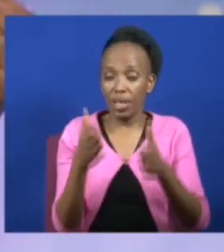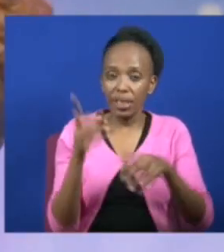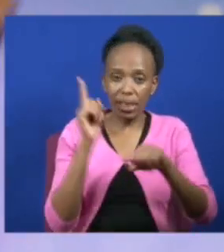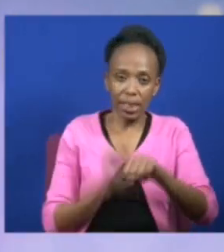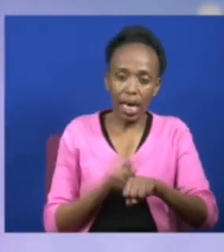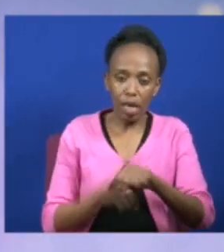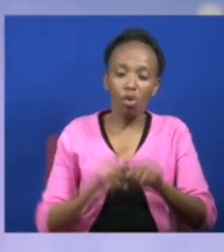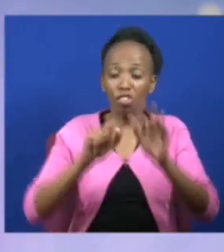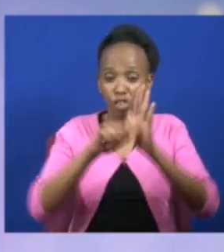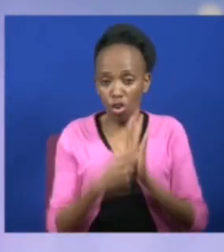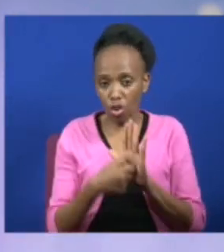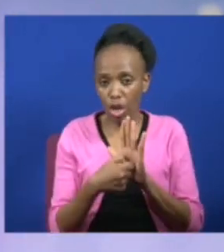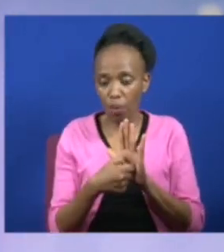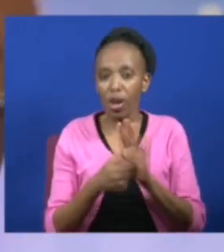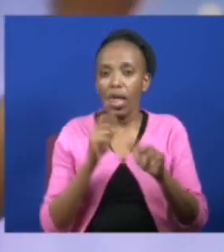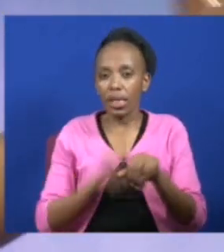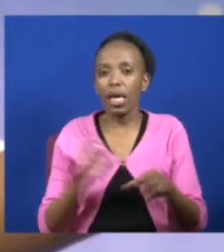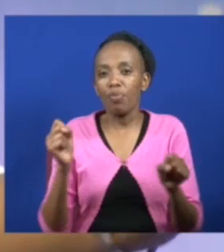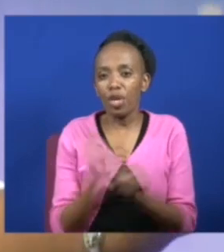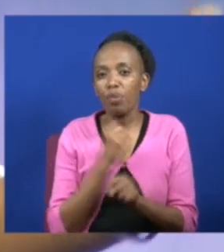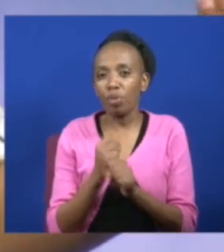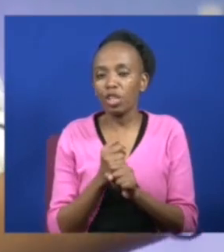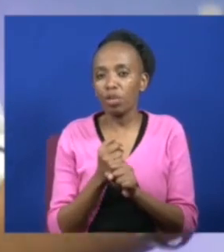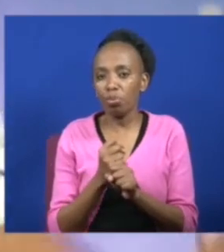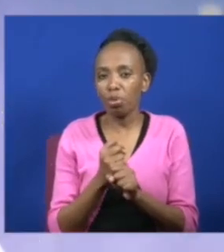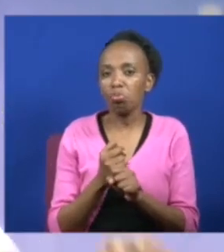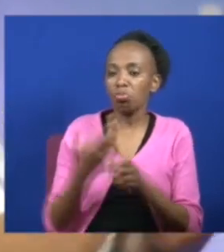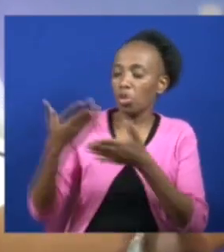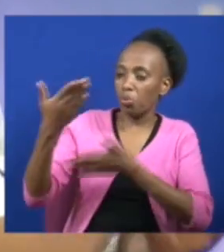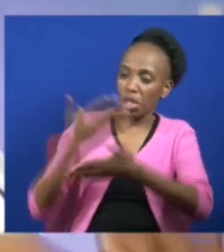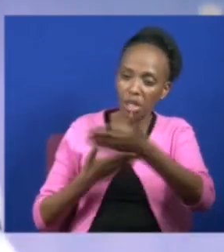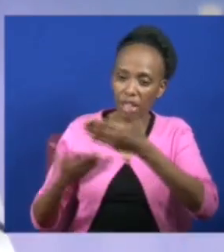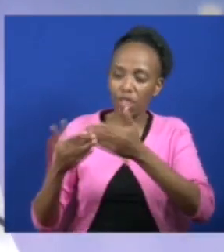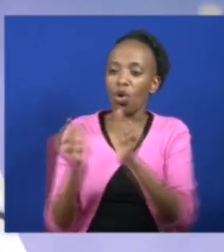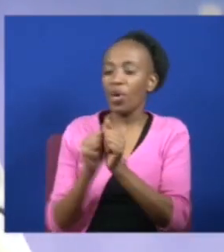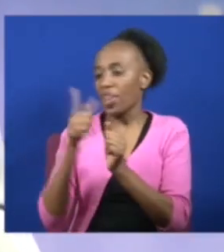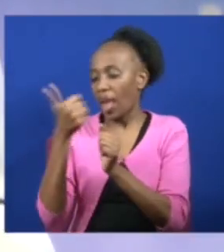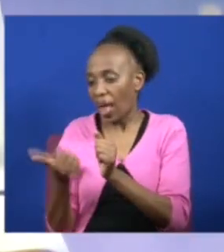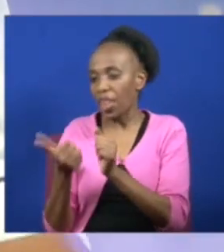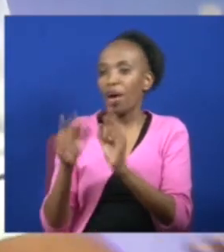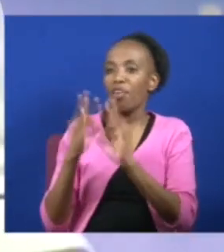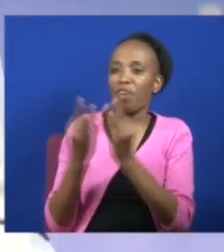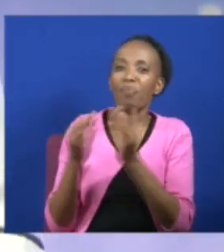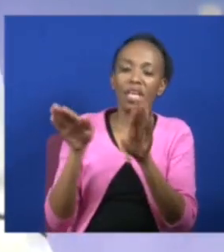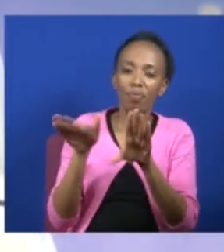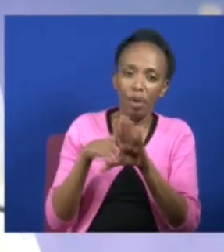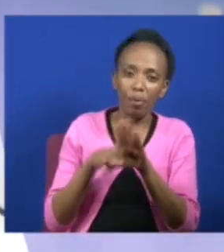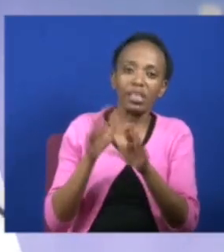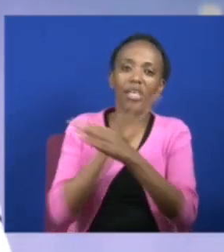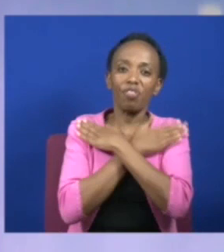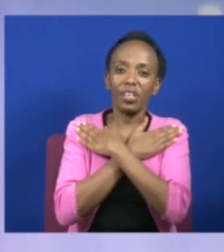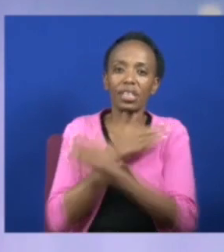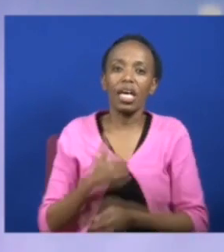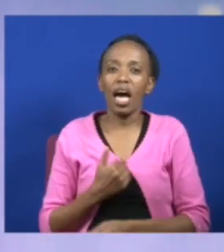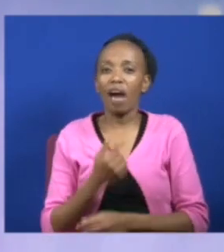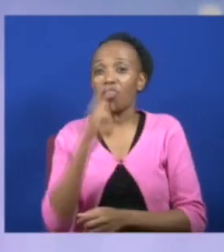these times of lockdown, when we cannot reach out to even some of our immediate families or our friends, there